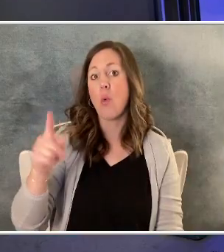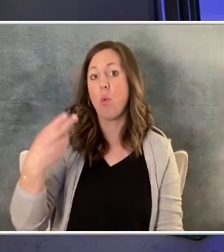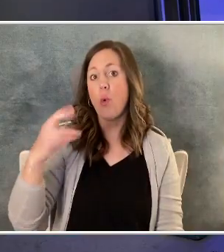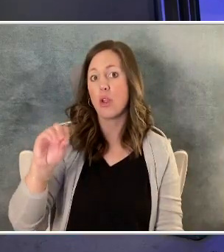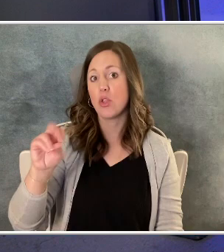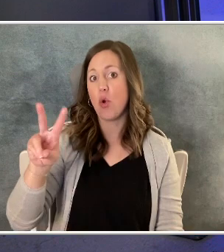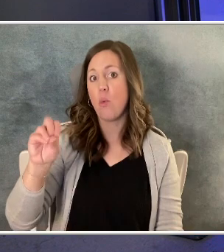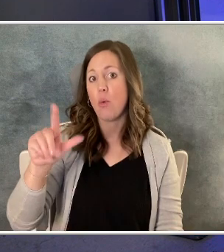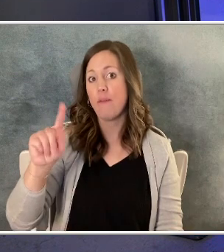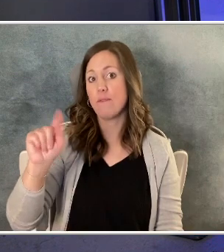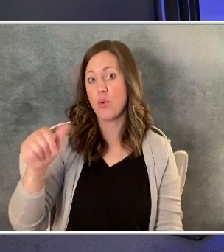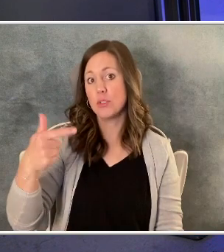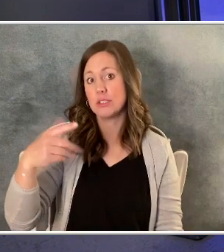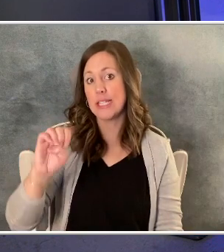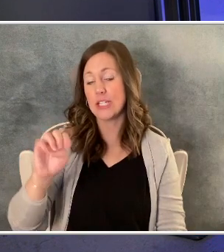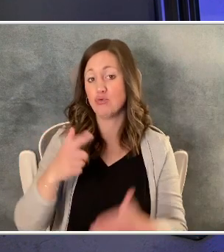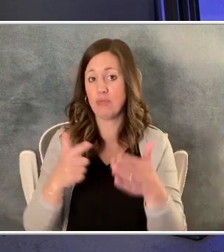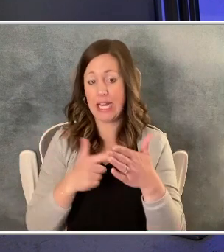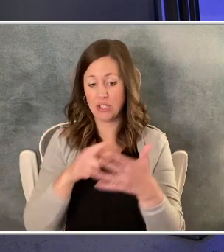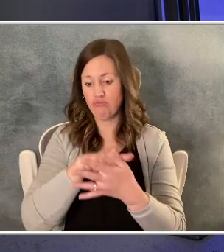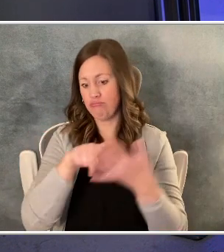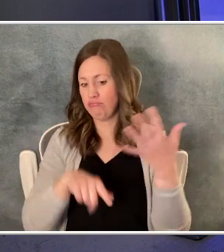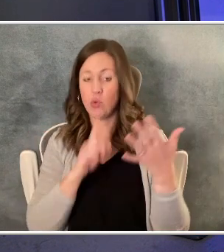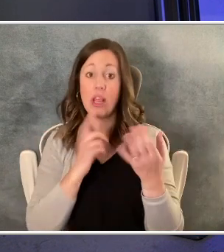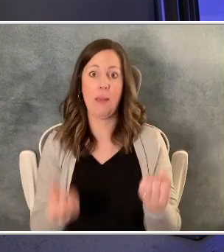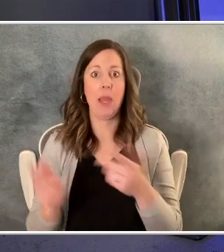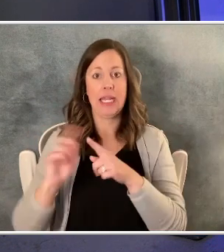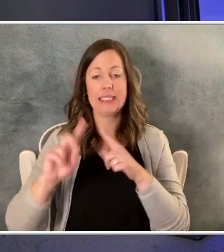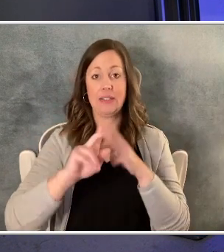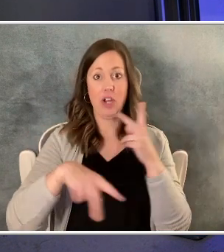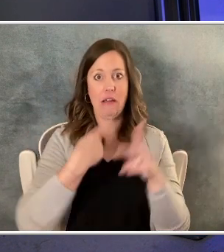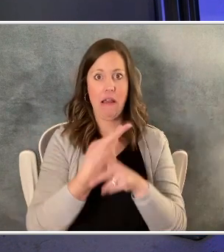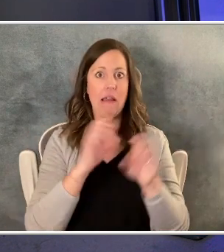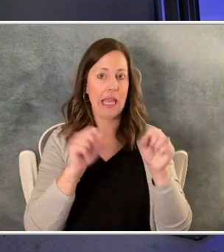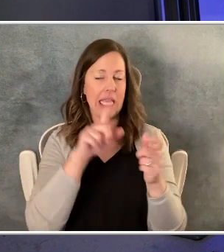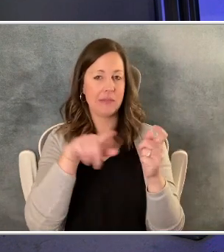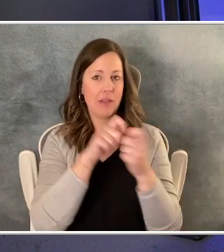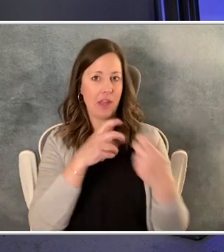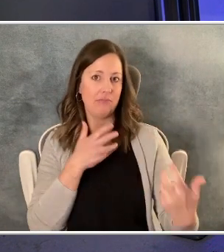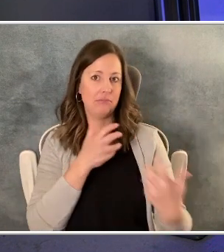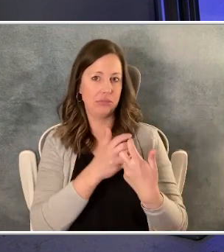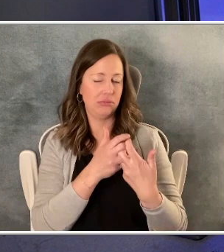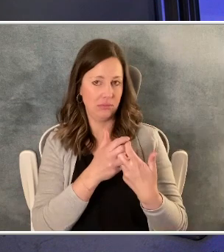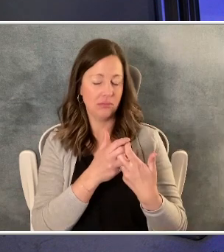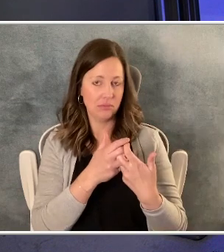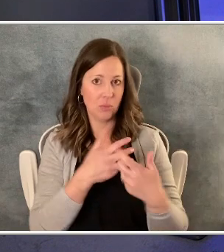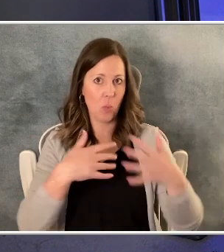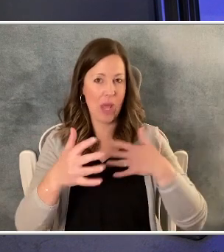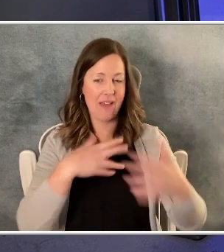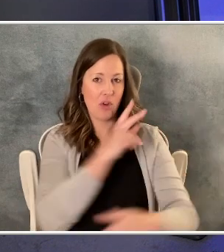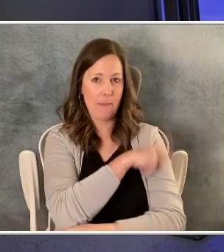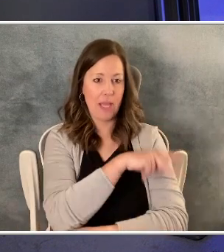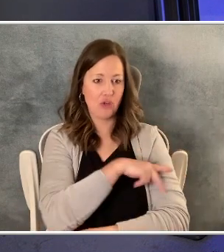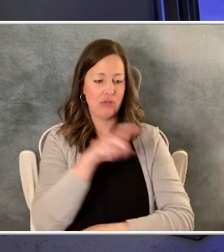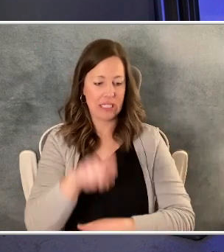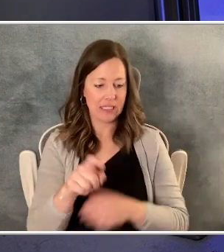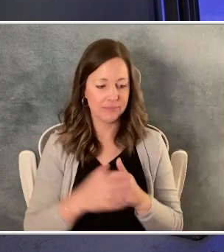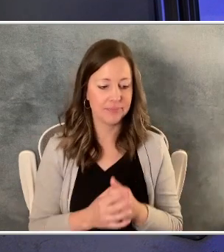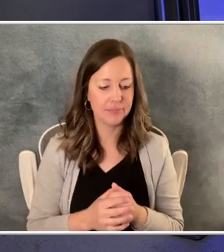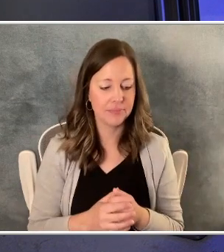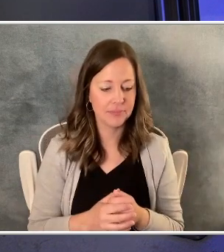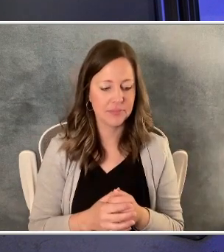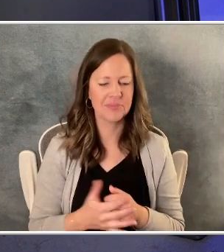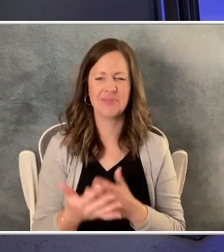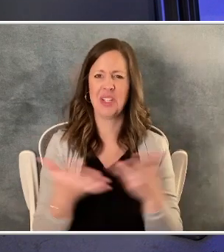you can specifically target exactly what Olivia needed. That's right. Just another question is, what is involved in a